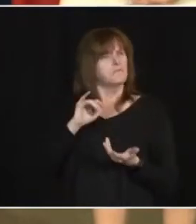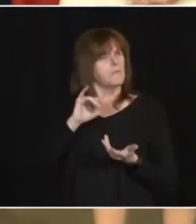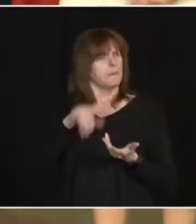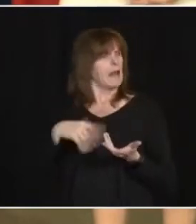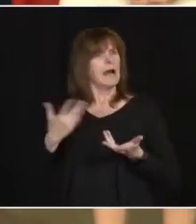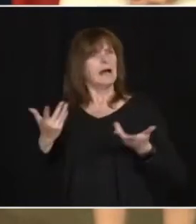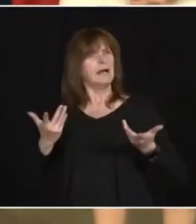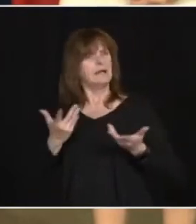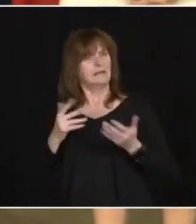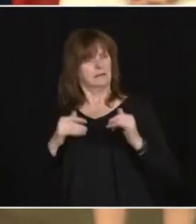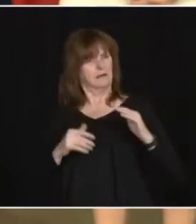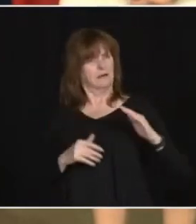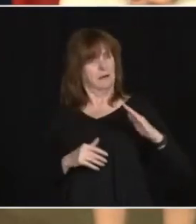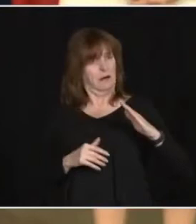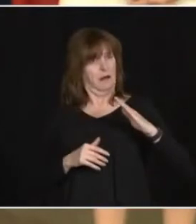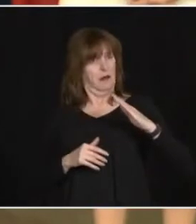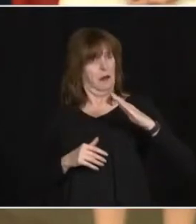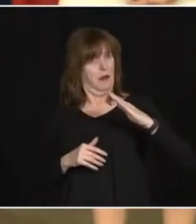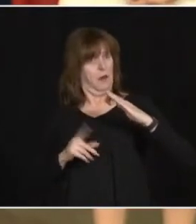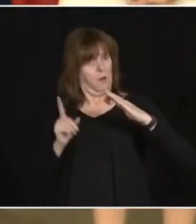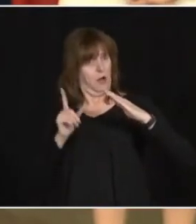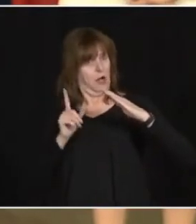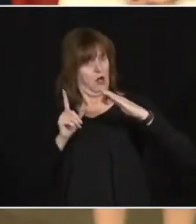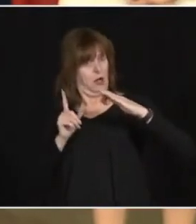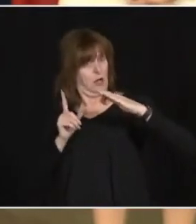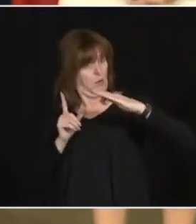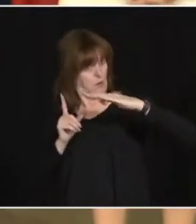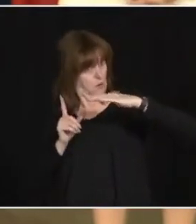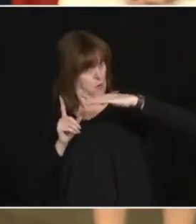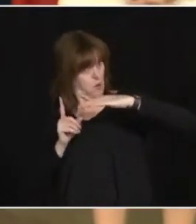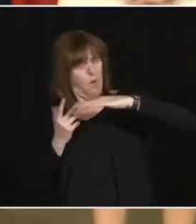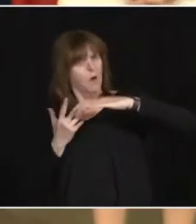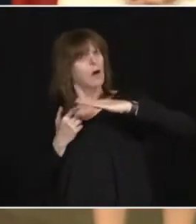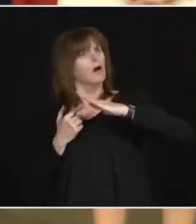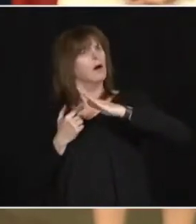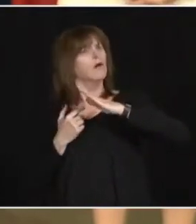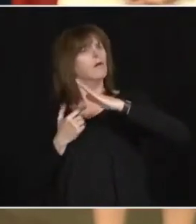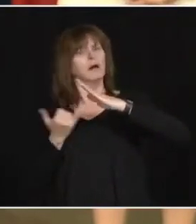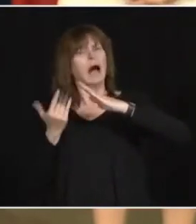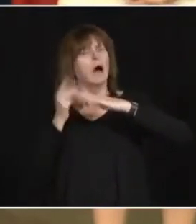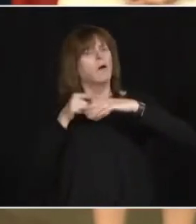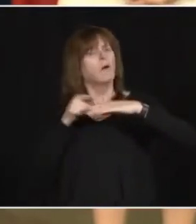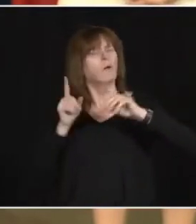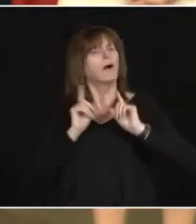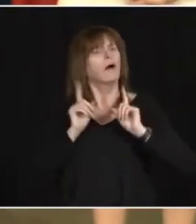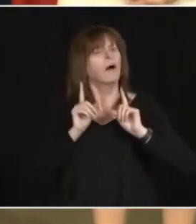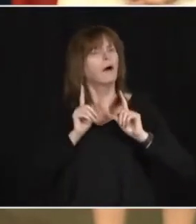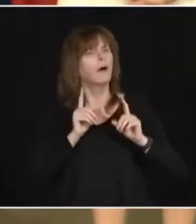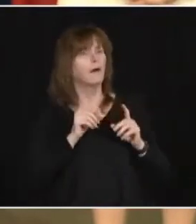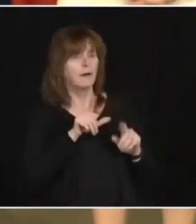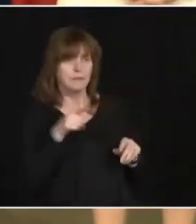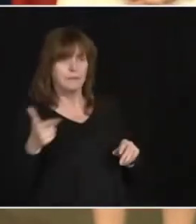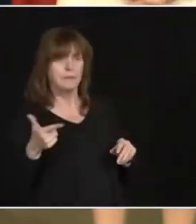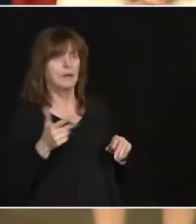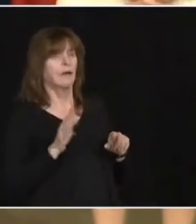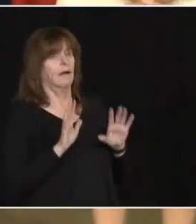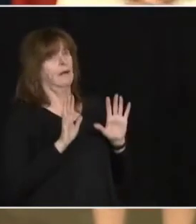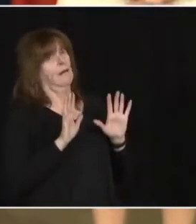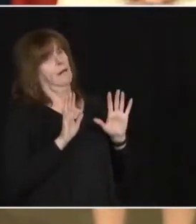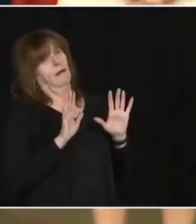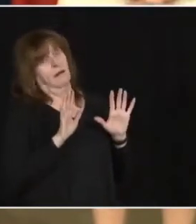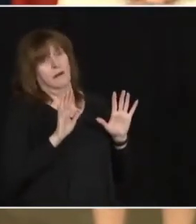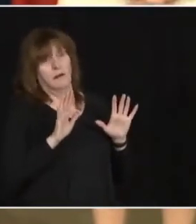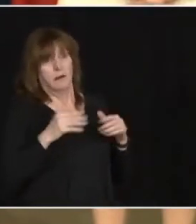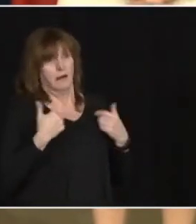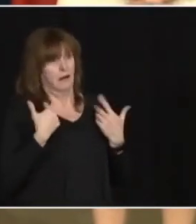curve? Well, Cynthia, I give all the credit to the 14.5 million people in Ontario that